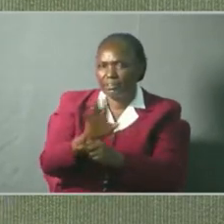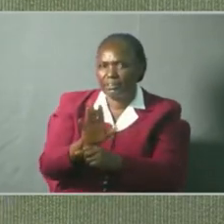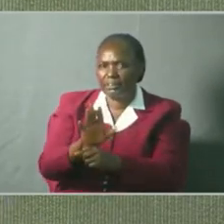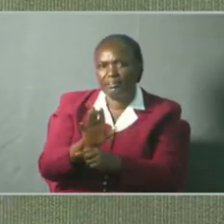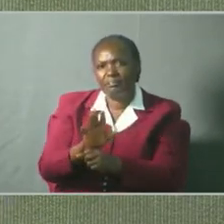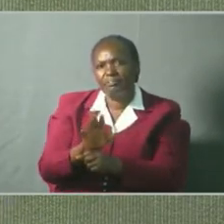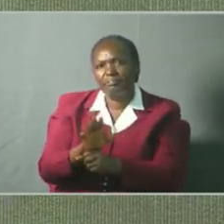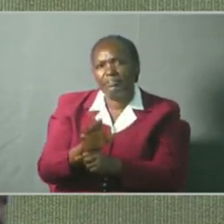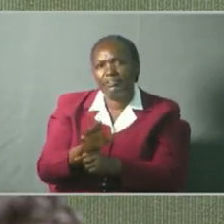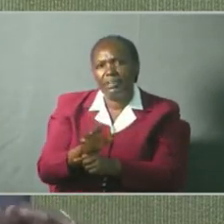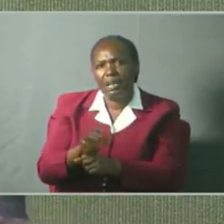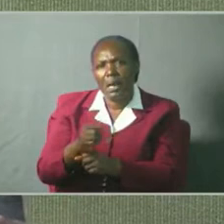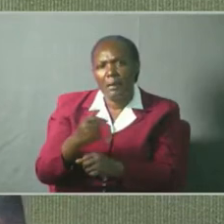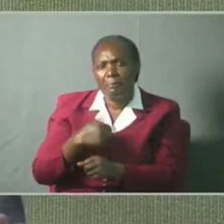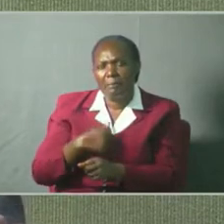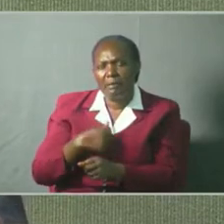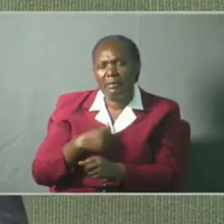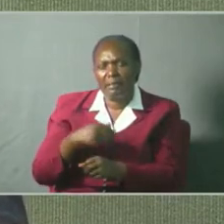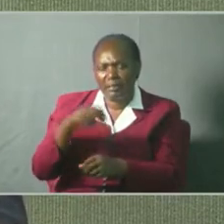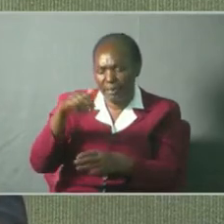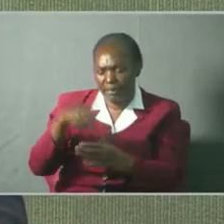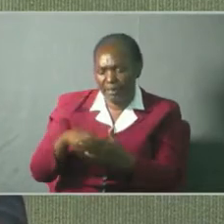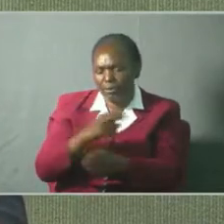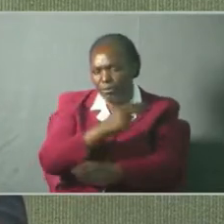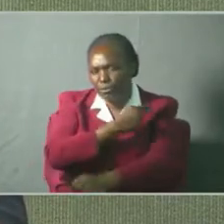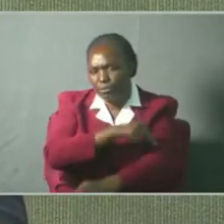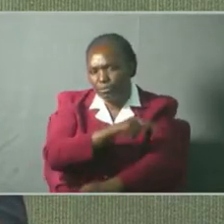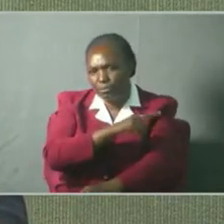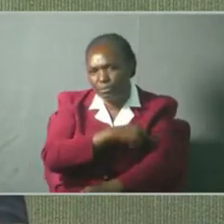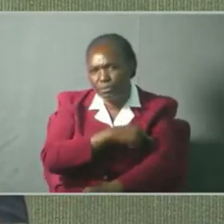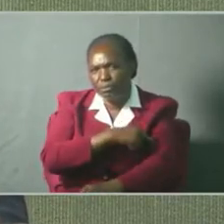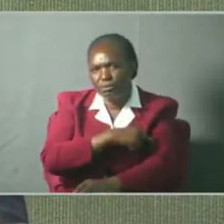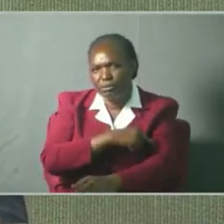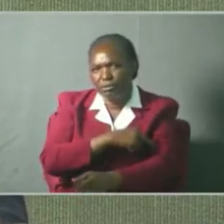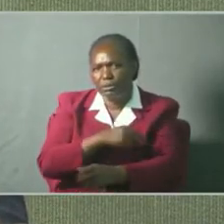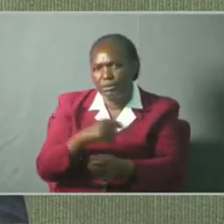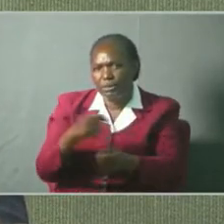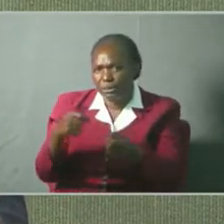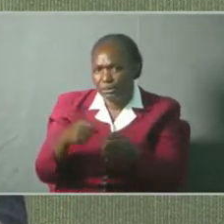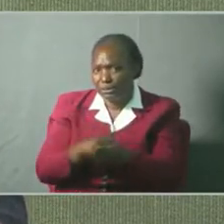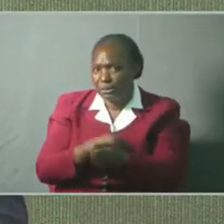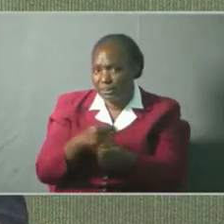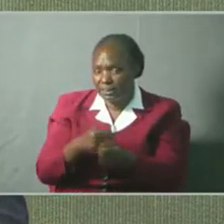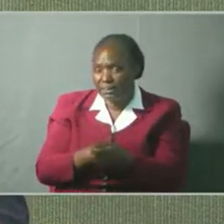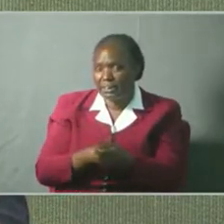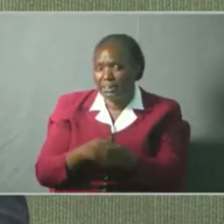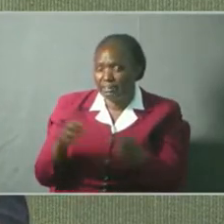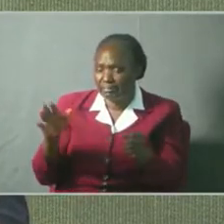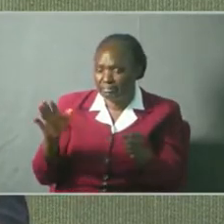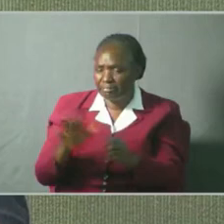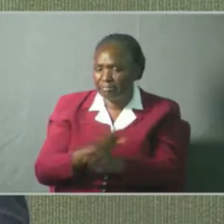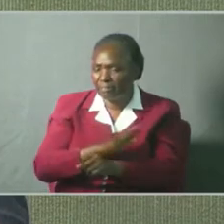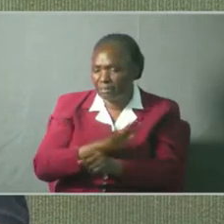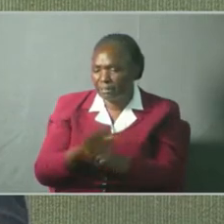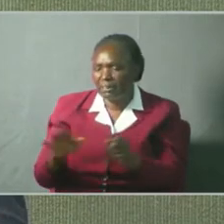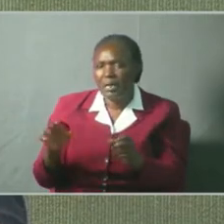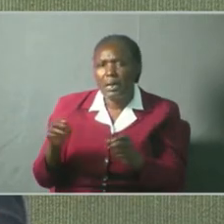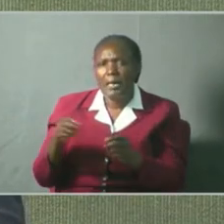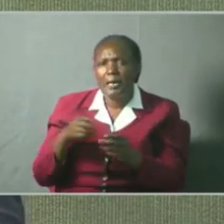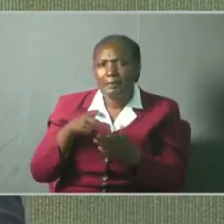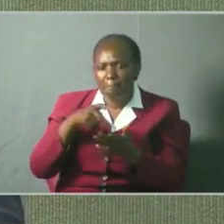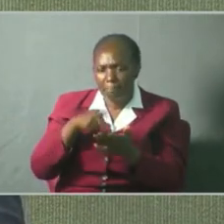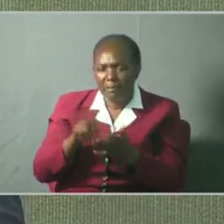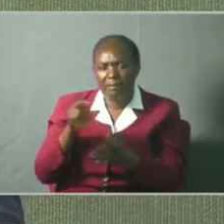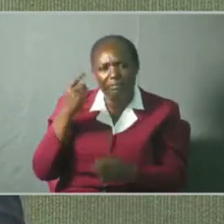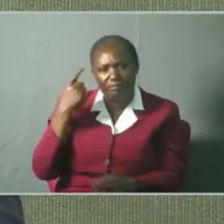And I want to say that I was admitted in hospital, treated and fully paid for before I started work.